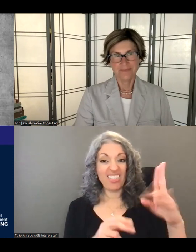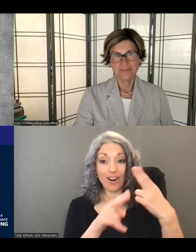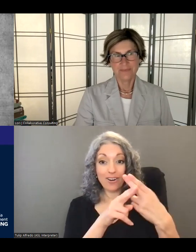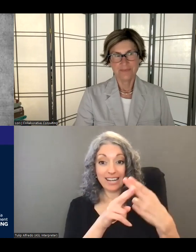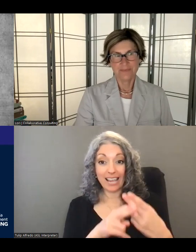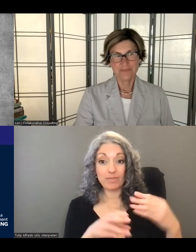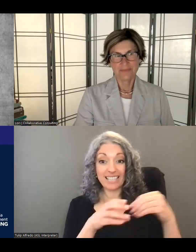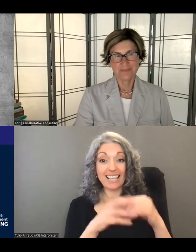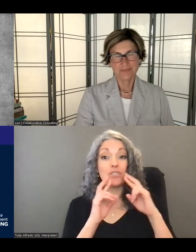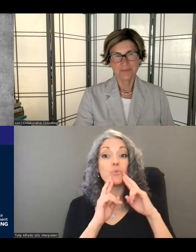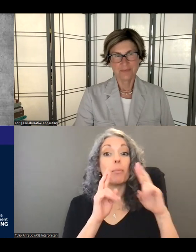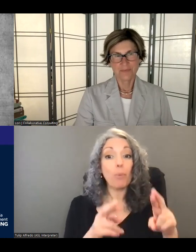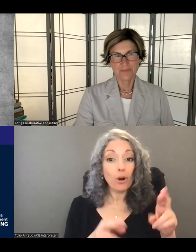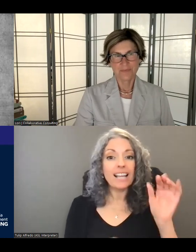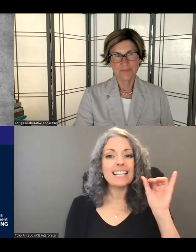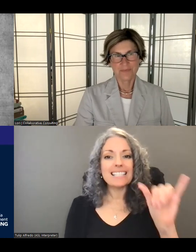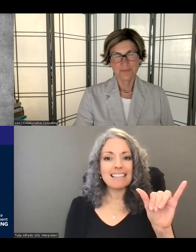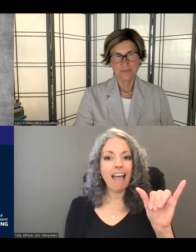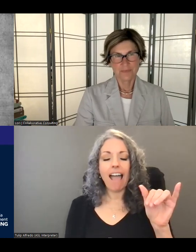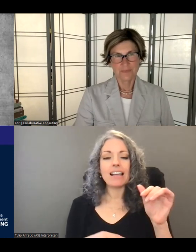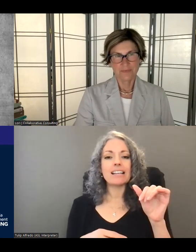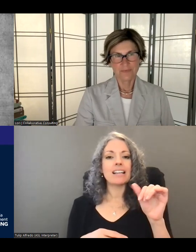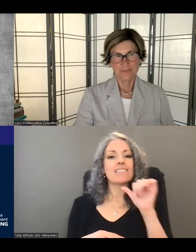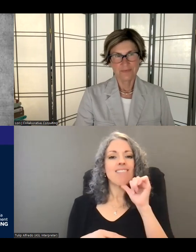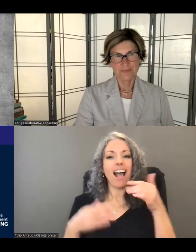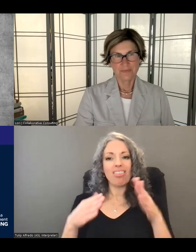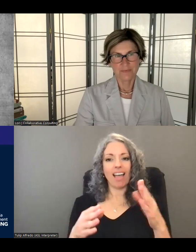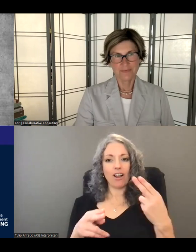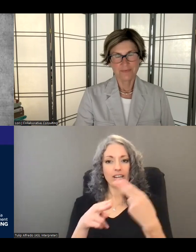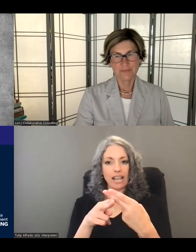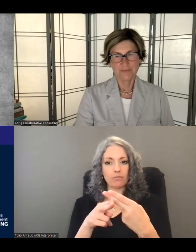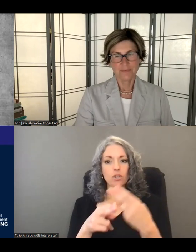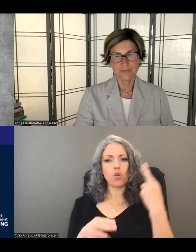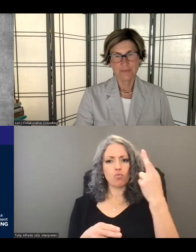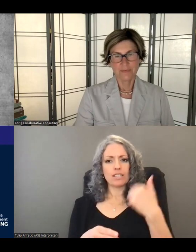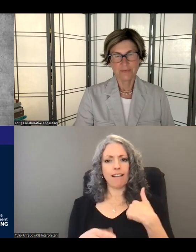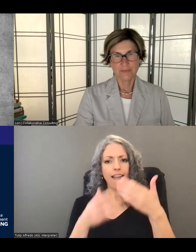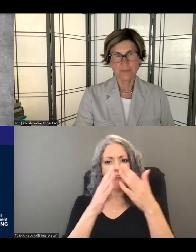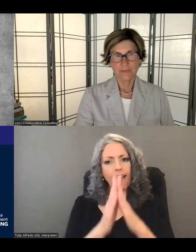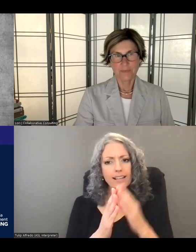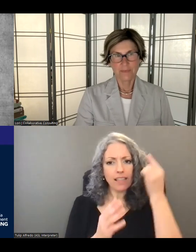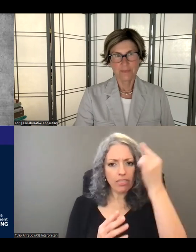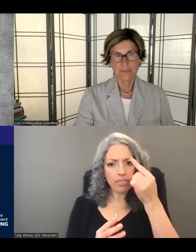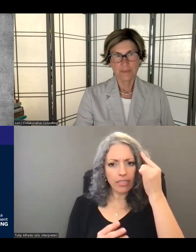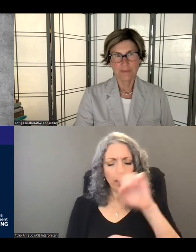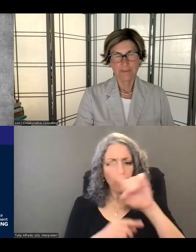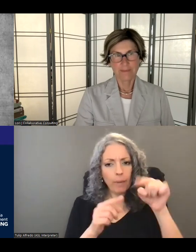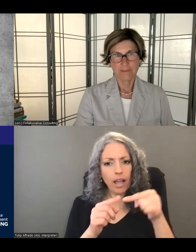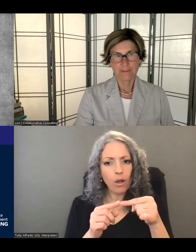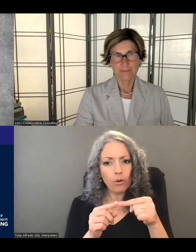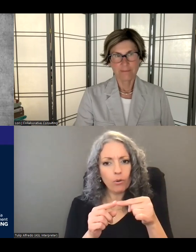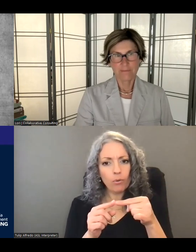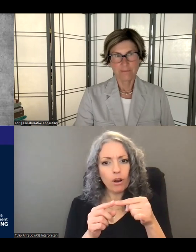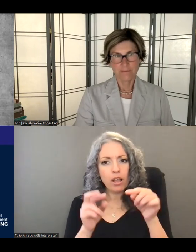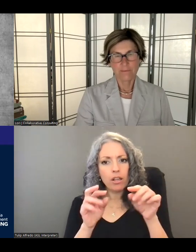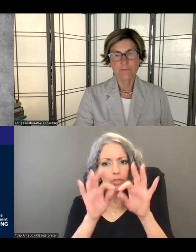the report? Is that anonymous? And the reason I ask is I wonder about the frame